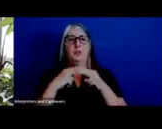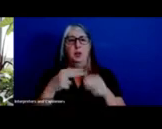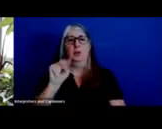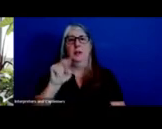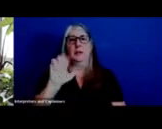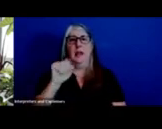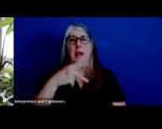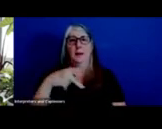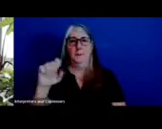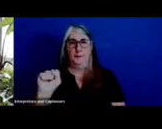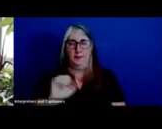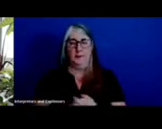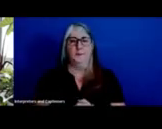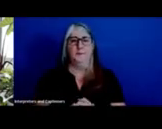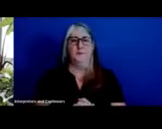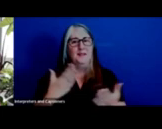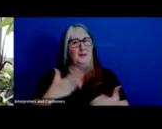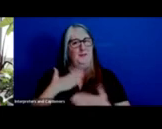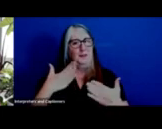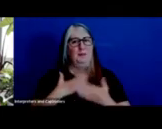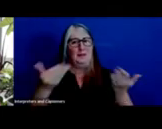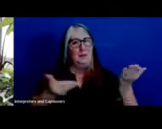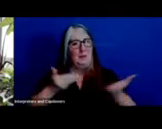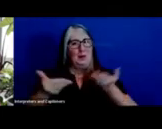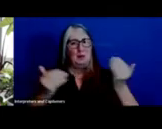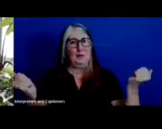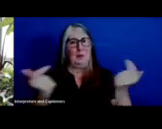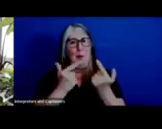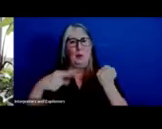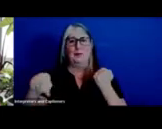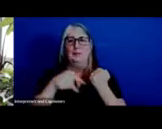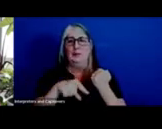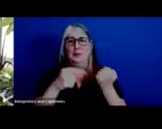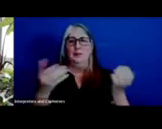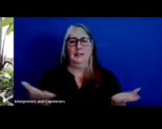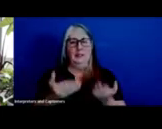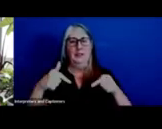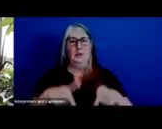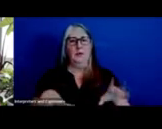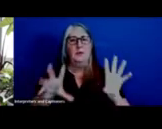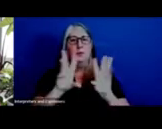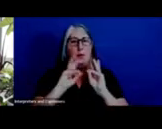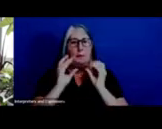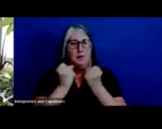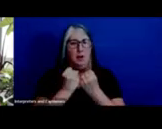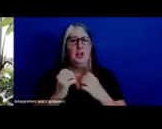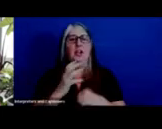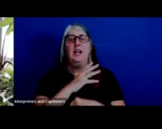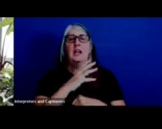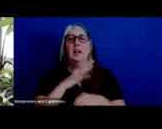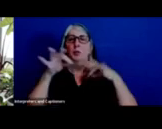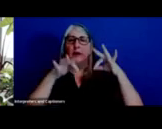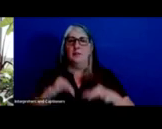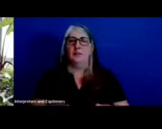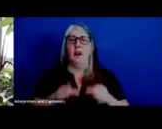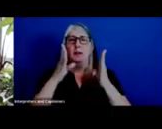NCAPPS. And I'm very pleased to be welcoming you all to our webinar, Redefining